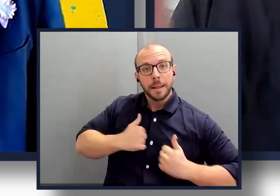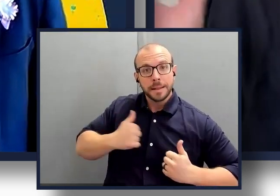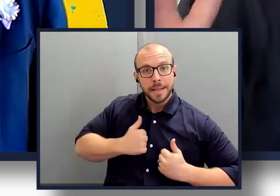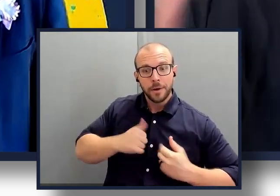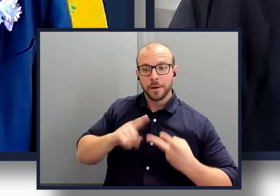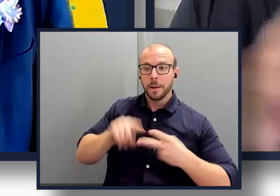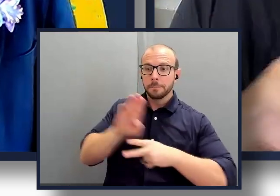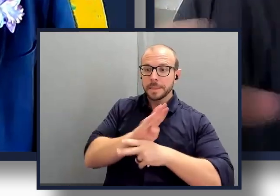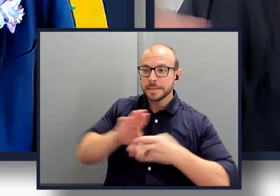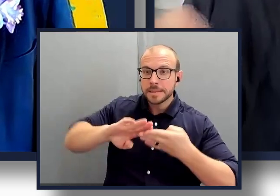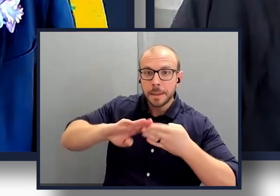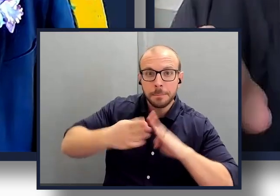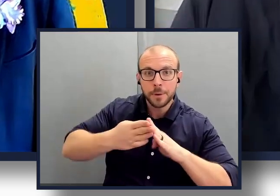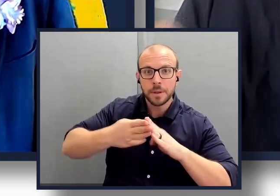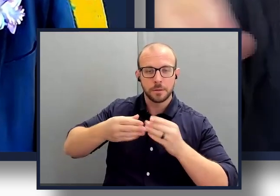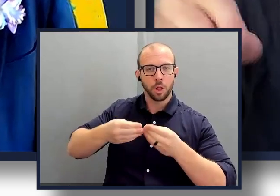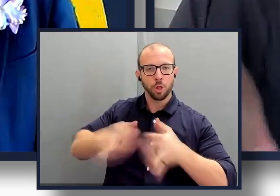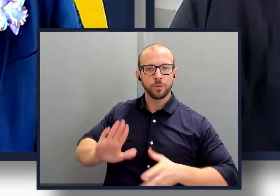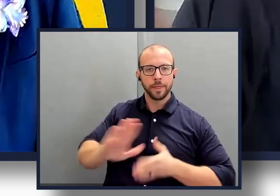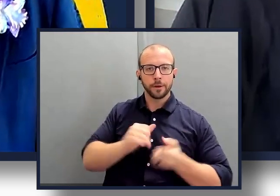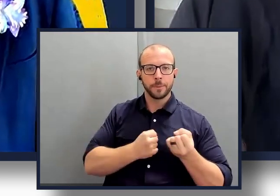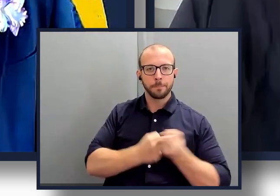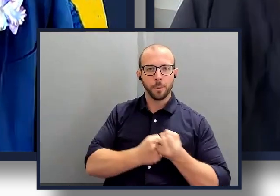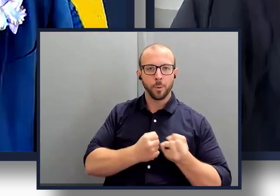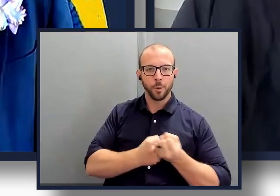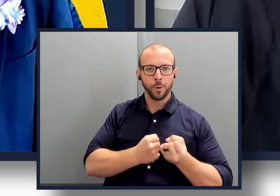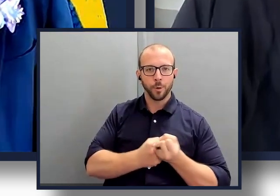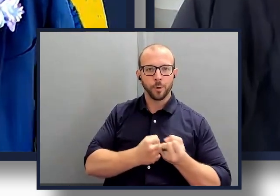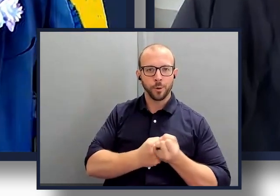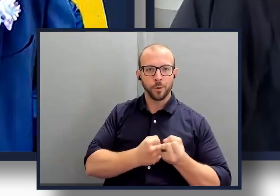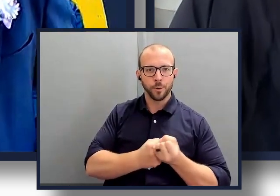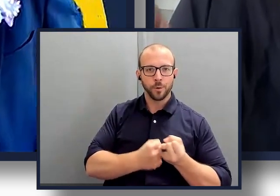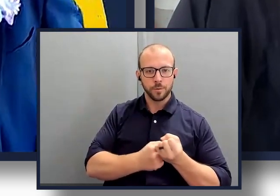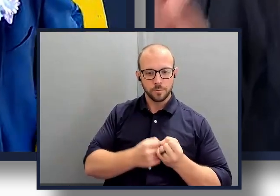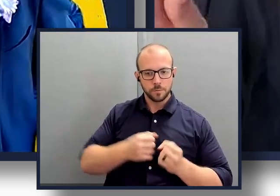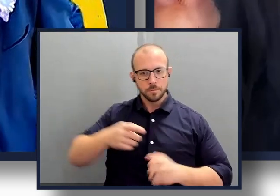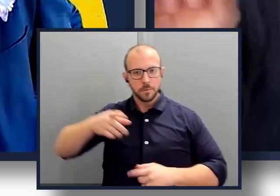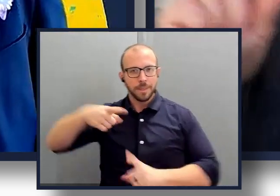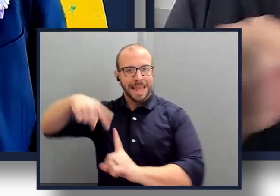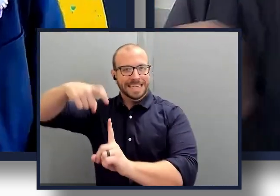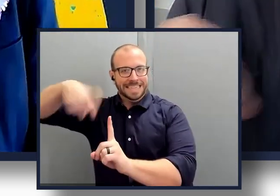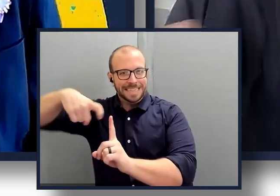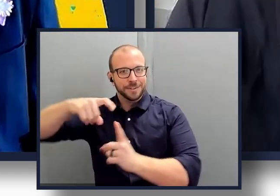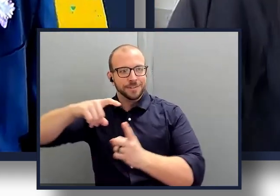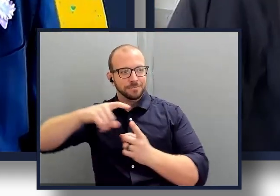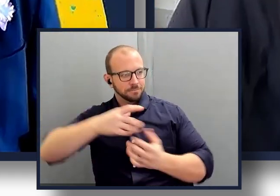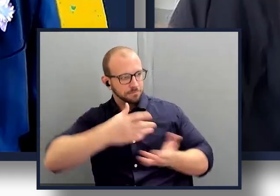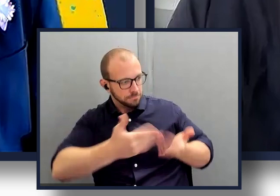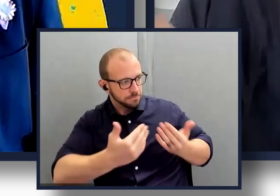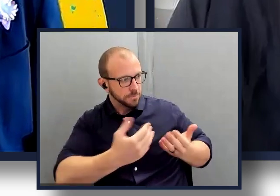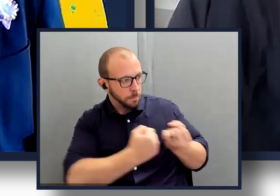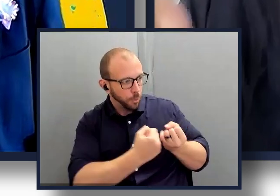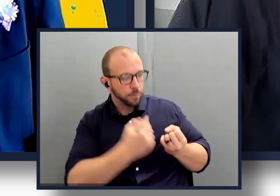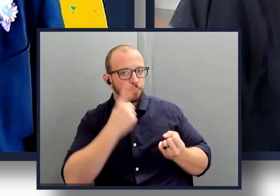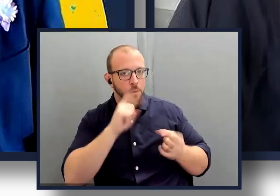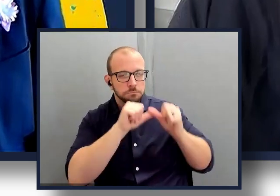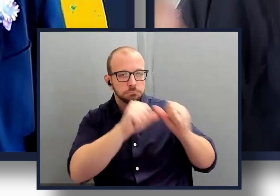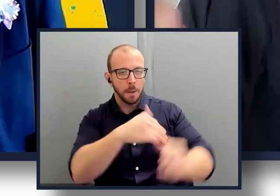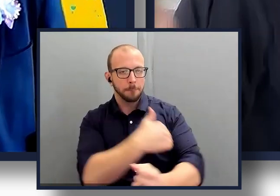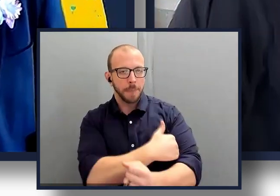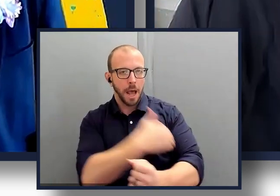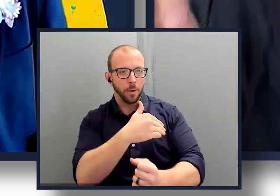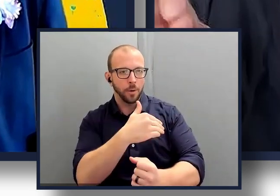community and key constituencies that they need to hold power, because those constituencies